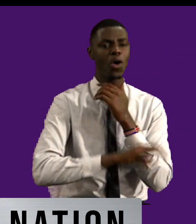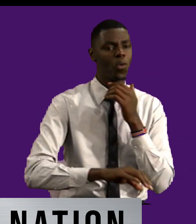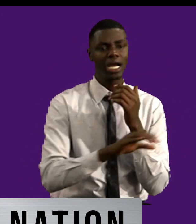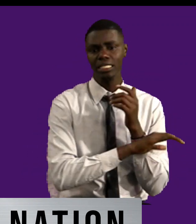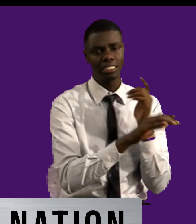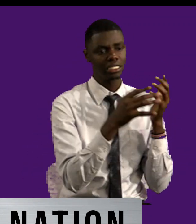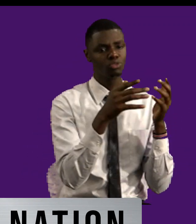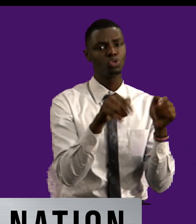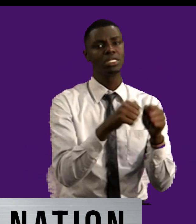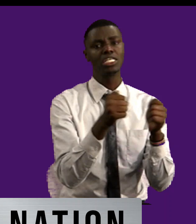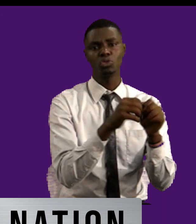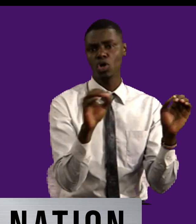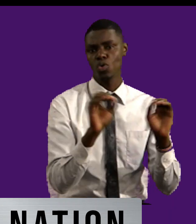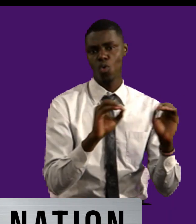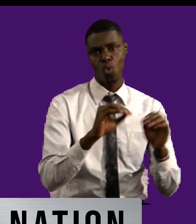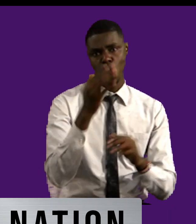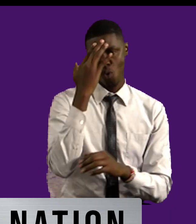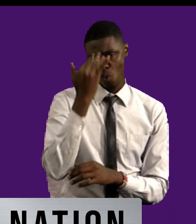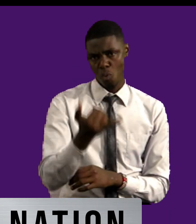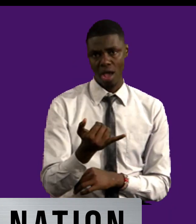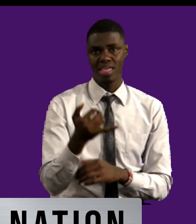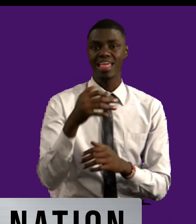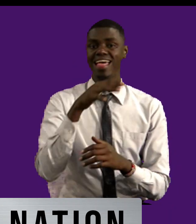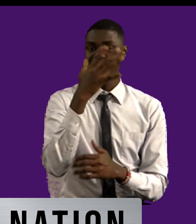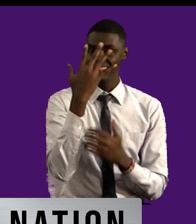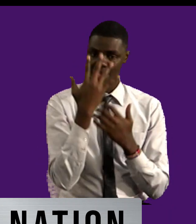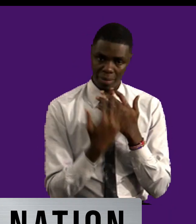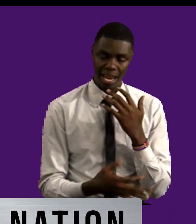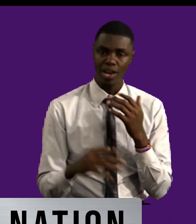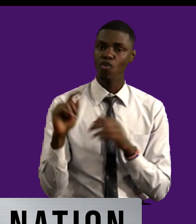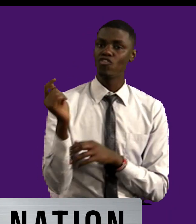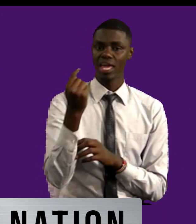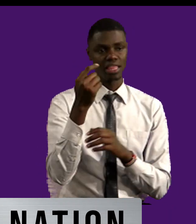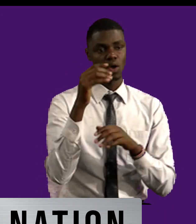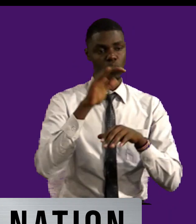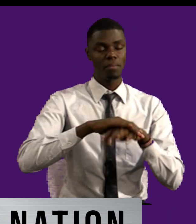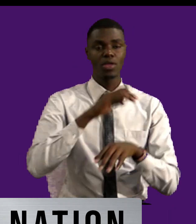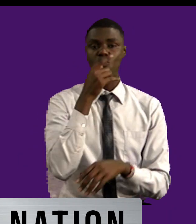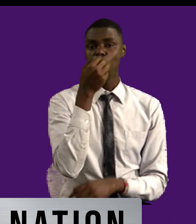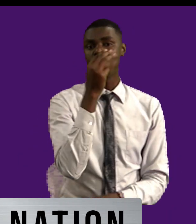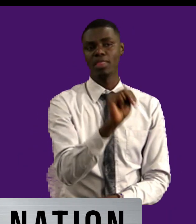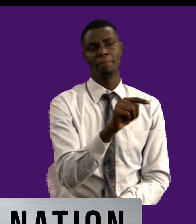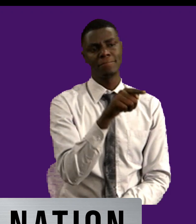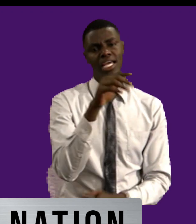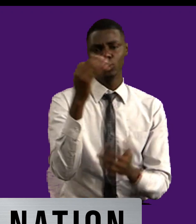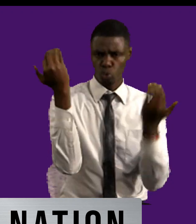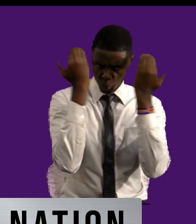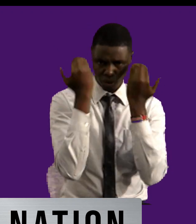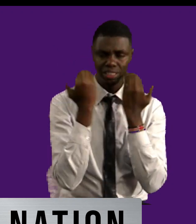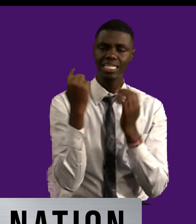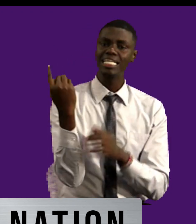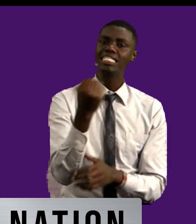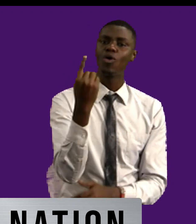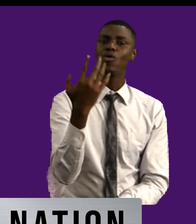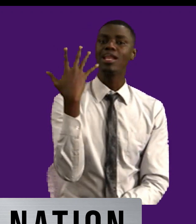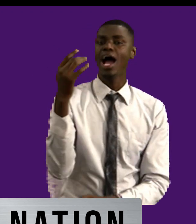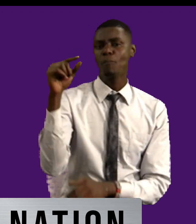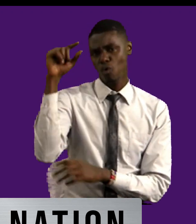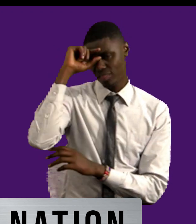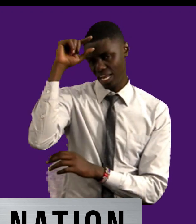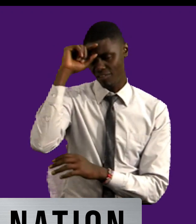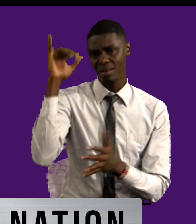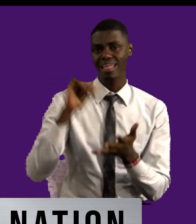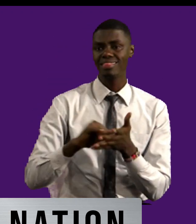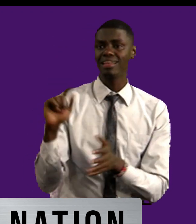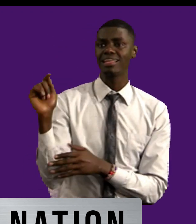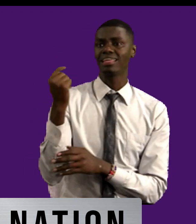go to dogs, because the blood of Kenyans will be on them. It's the only arm of the government